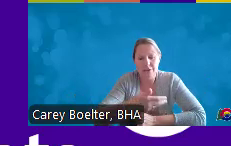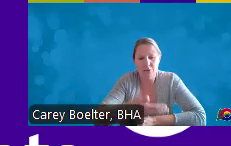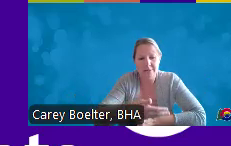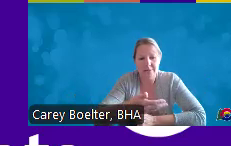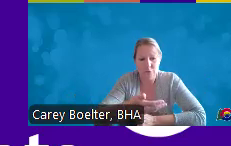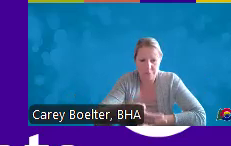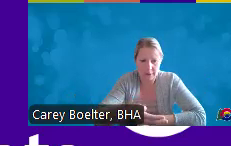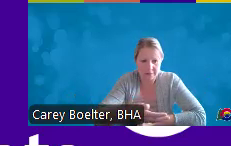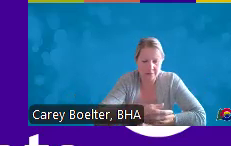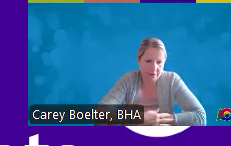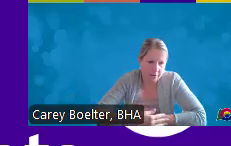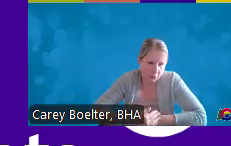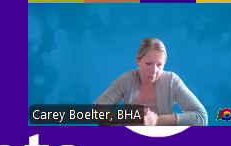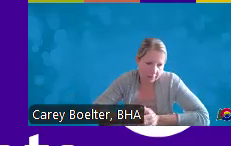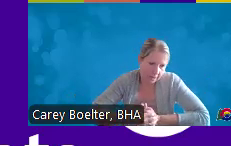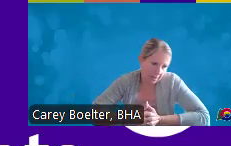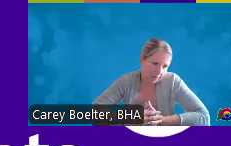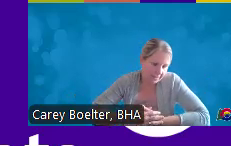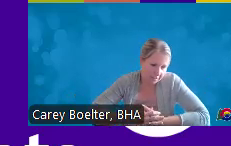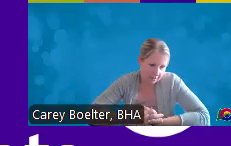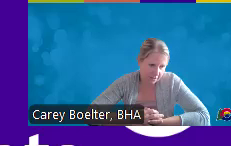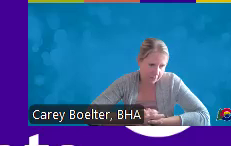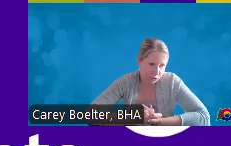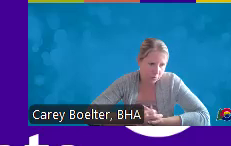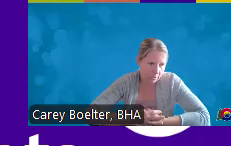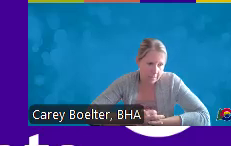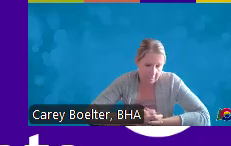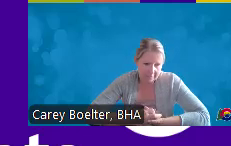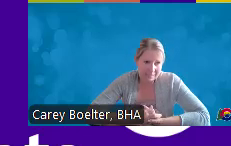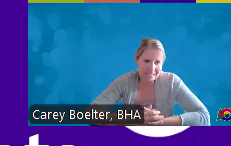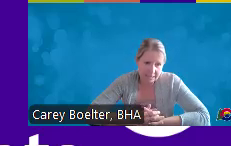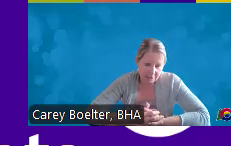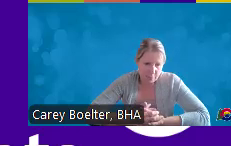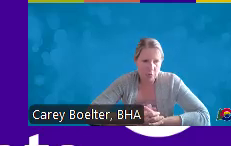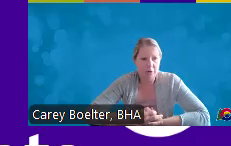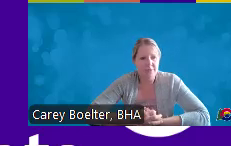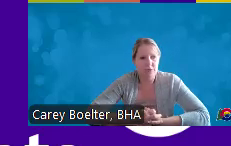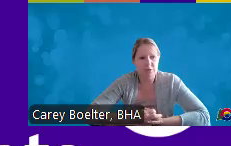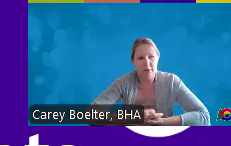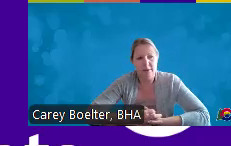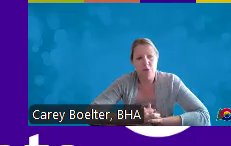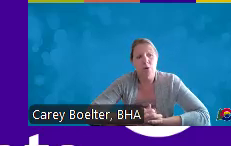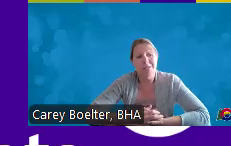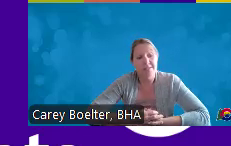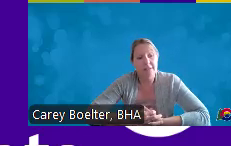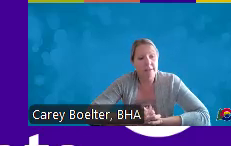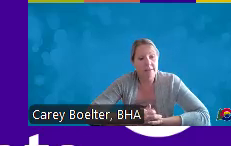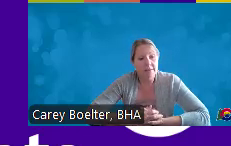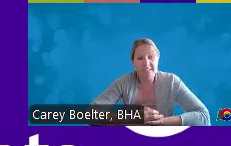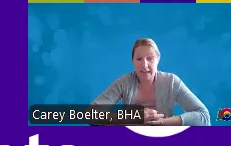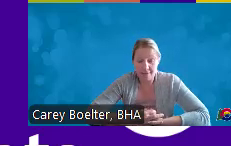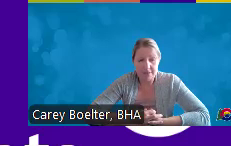lead the crisis response. So if a licensed individual is leading the mobile crisis response or